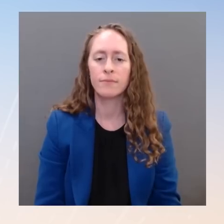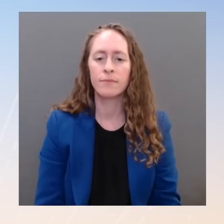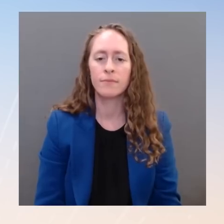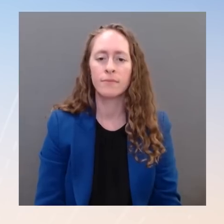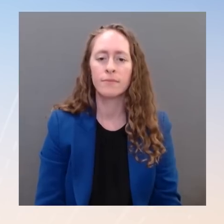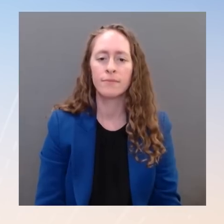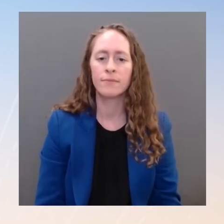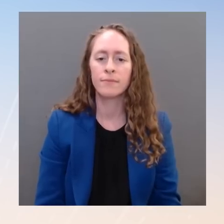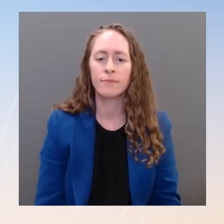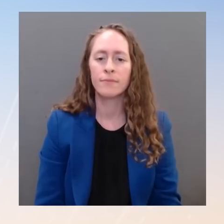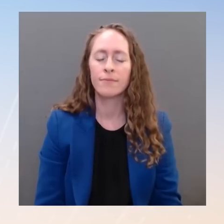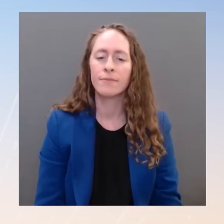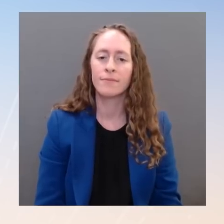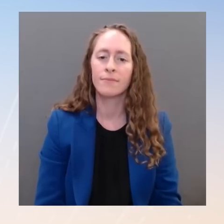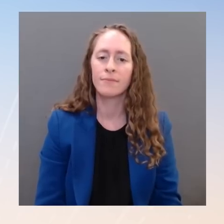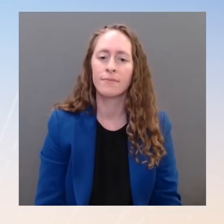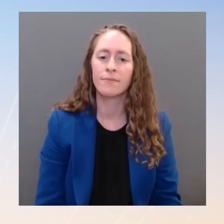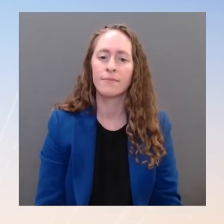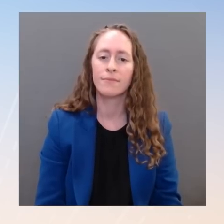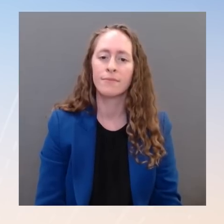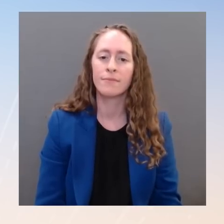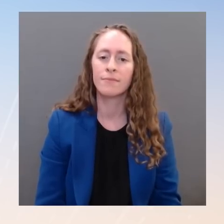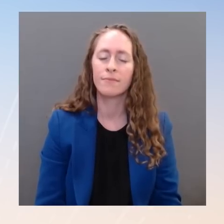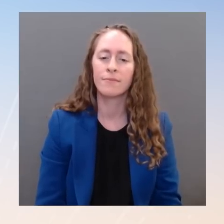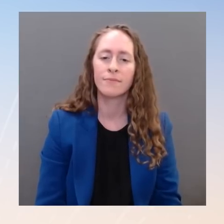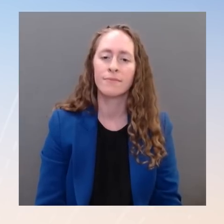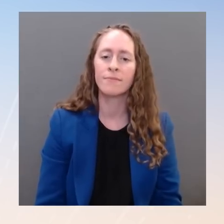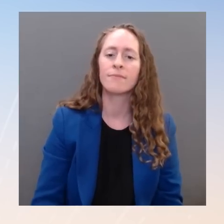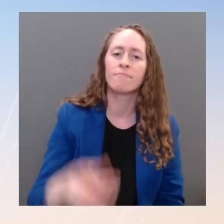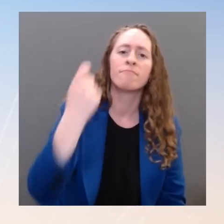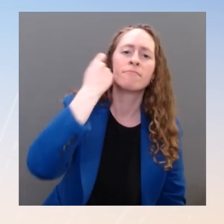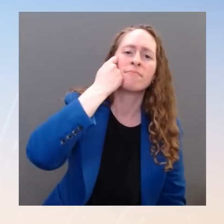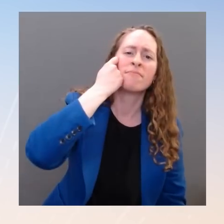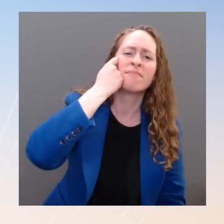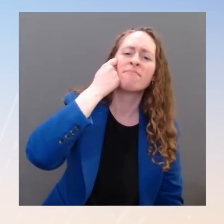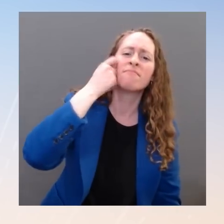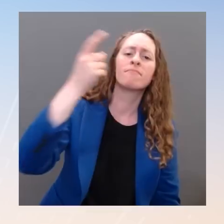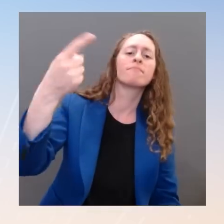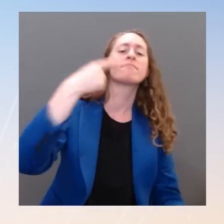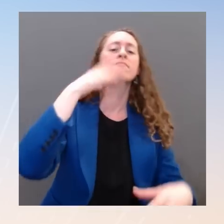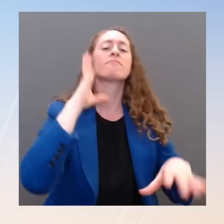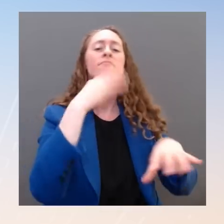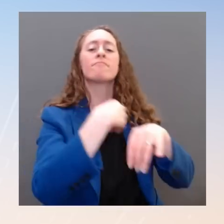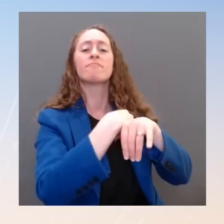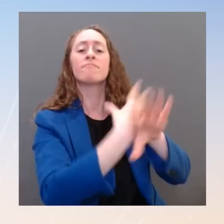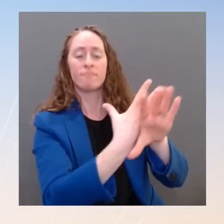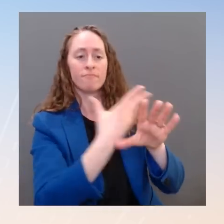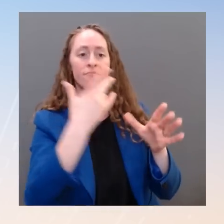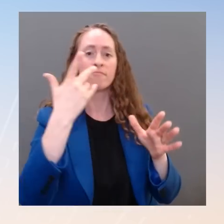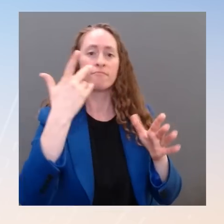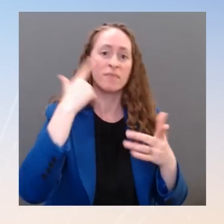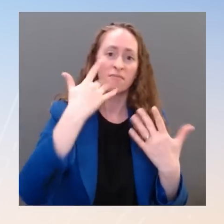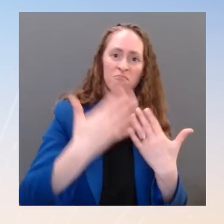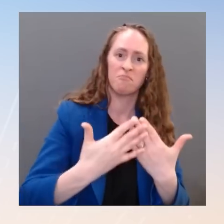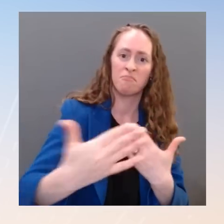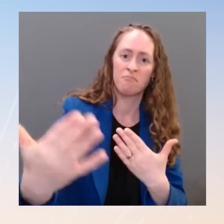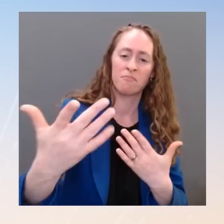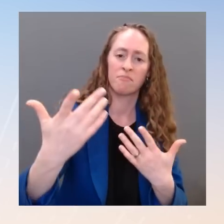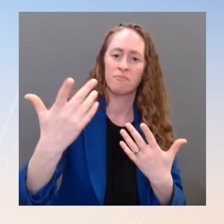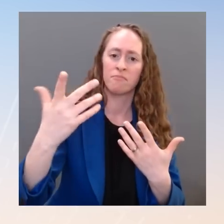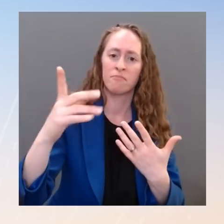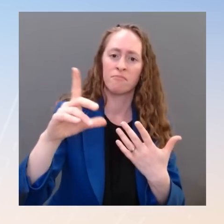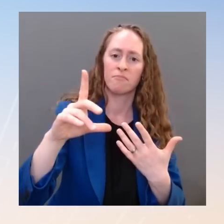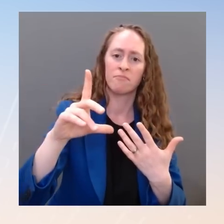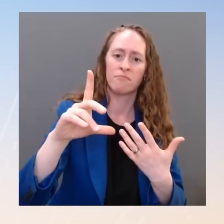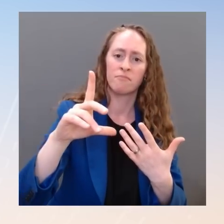year, which, of course, that would start in a few days if you're judging. Well, that's a different question than a timeline for getting the package